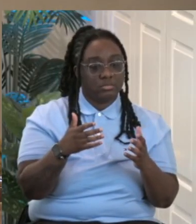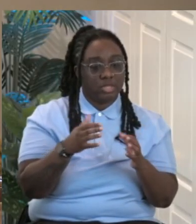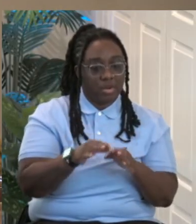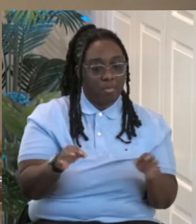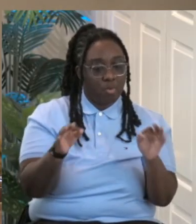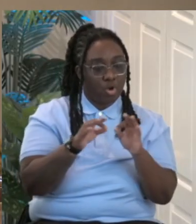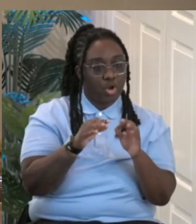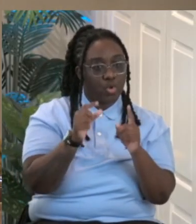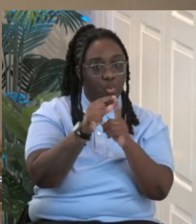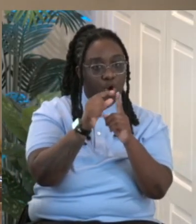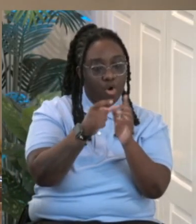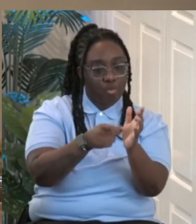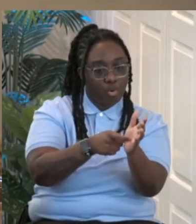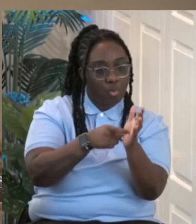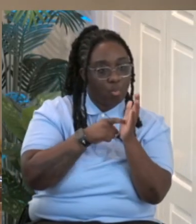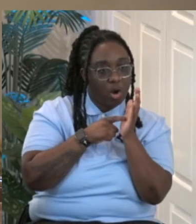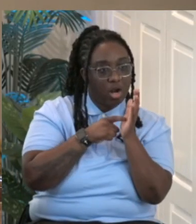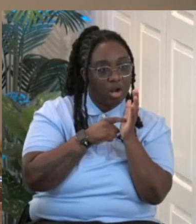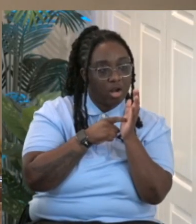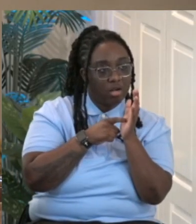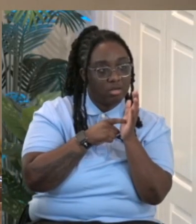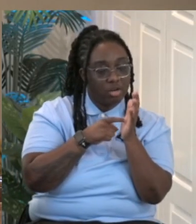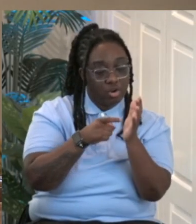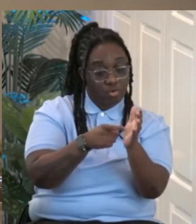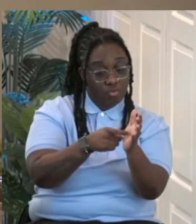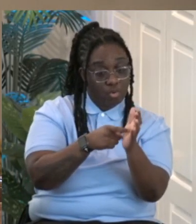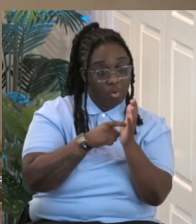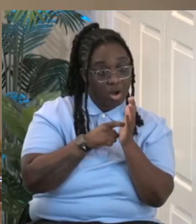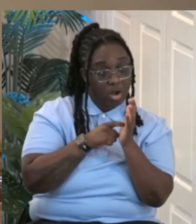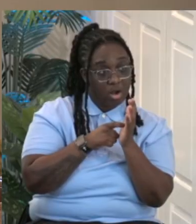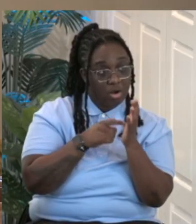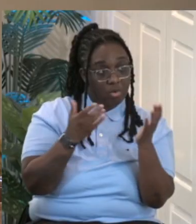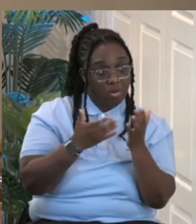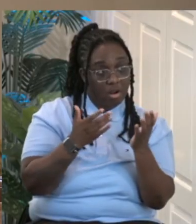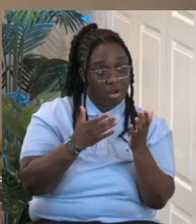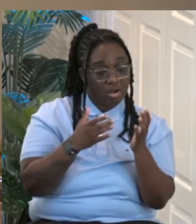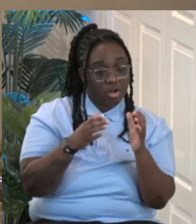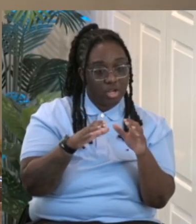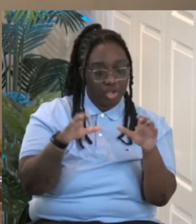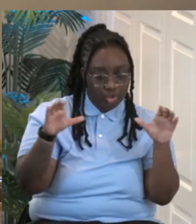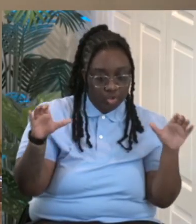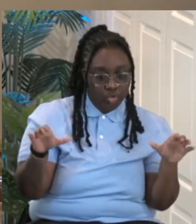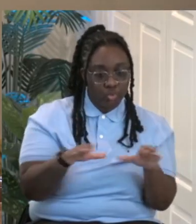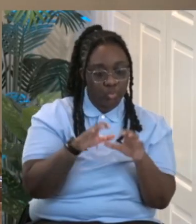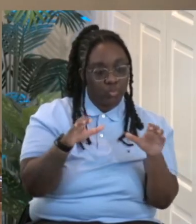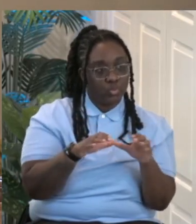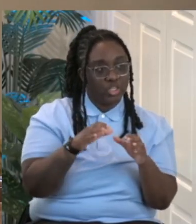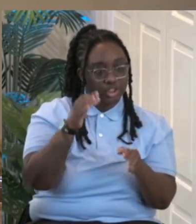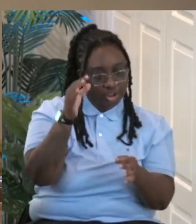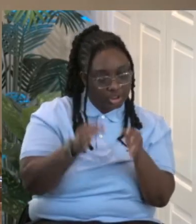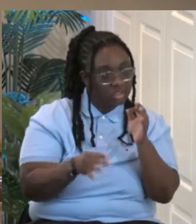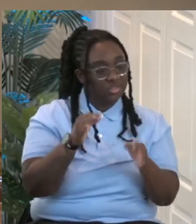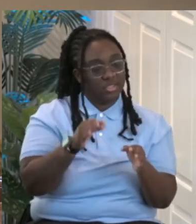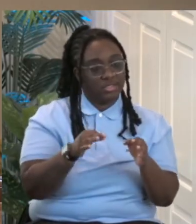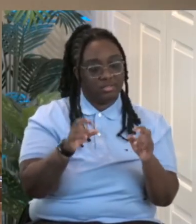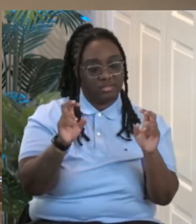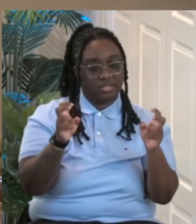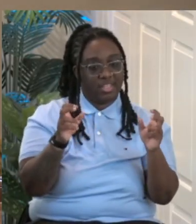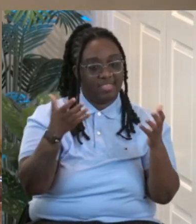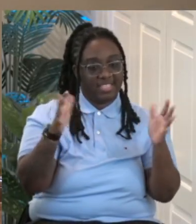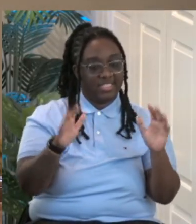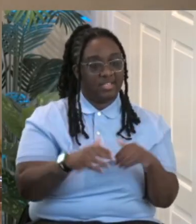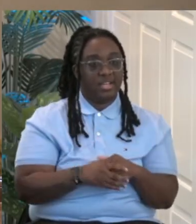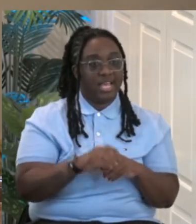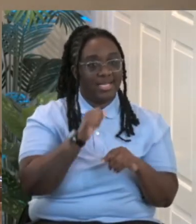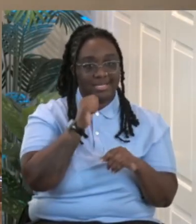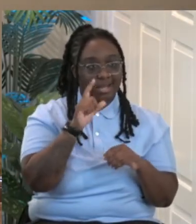required, the very first thing is do justice. It's not about all the things, dress real nice. It's